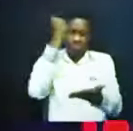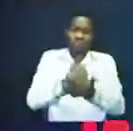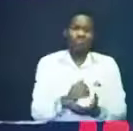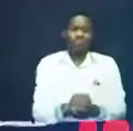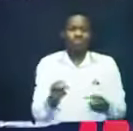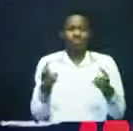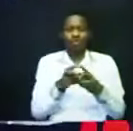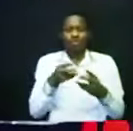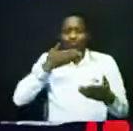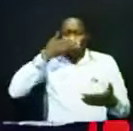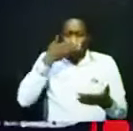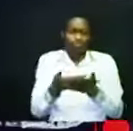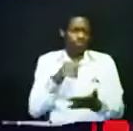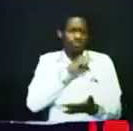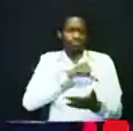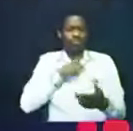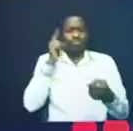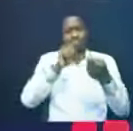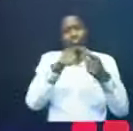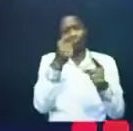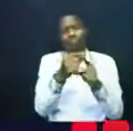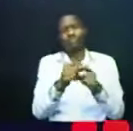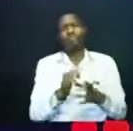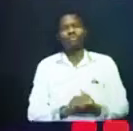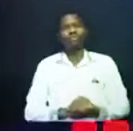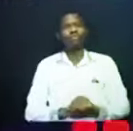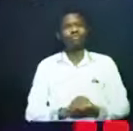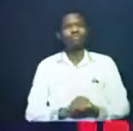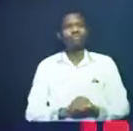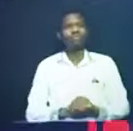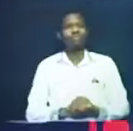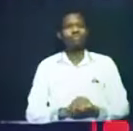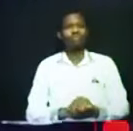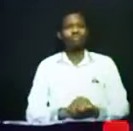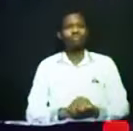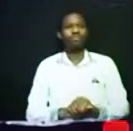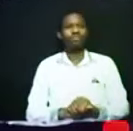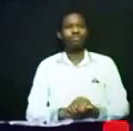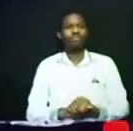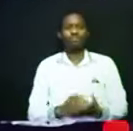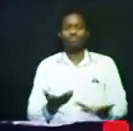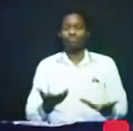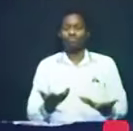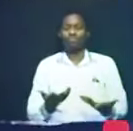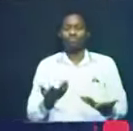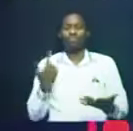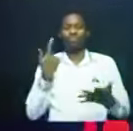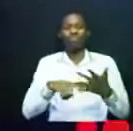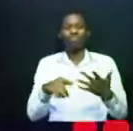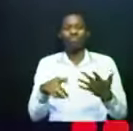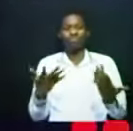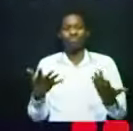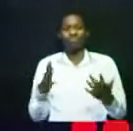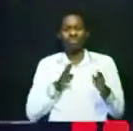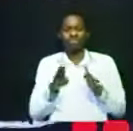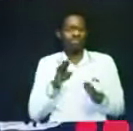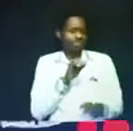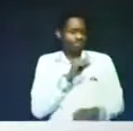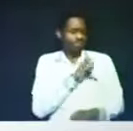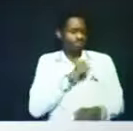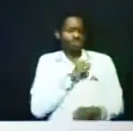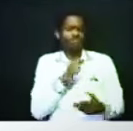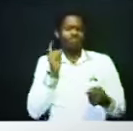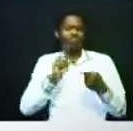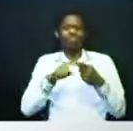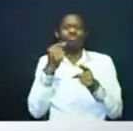word. Ne nya dwem pa ɛwɔ nasem. What then should be our attitude towards the word of God?